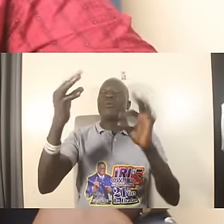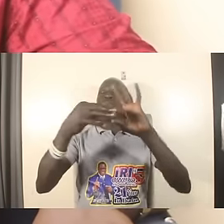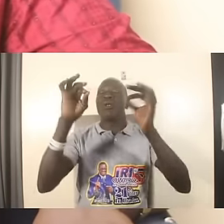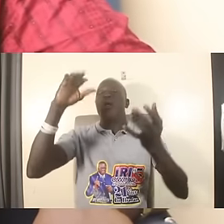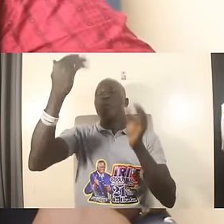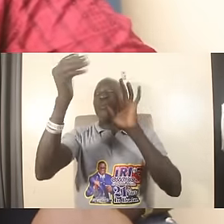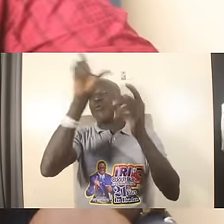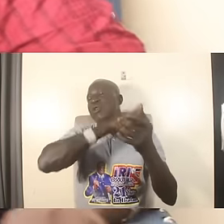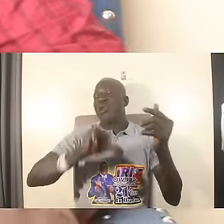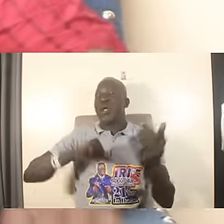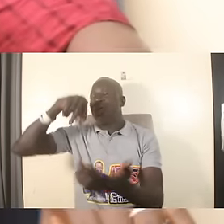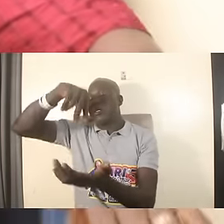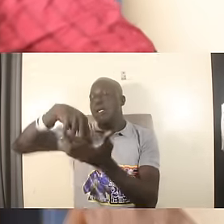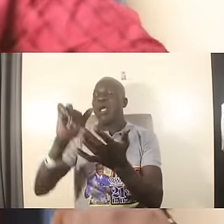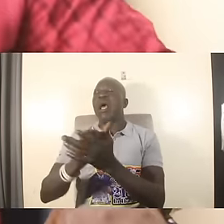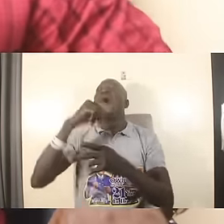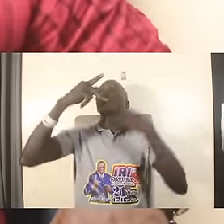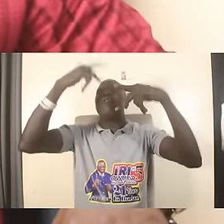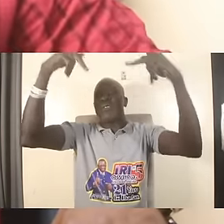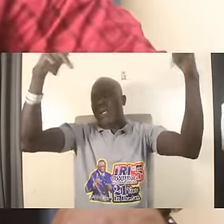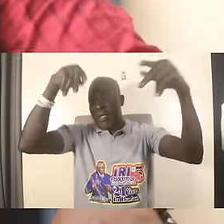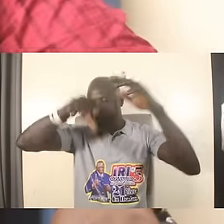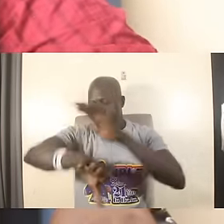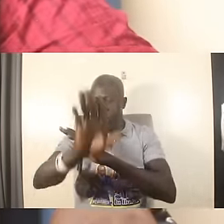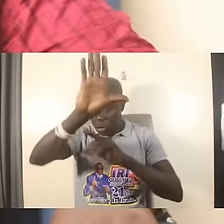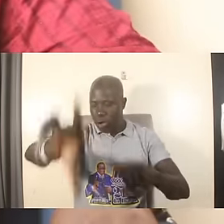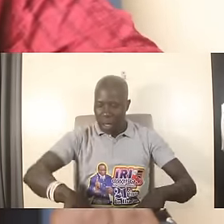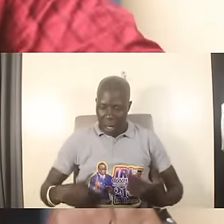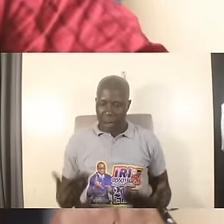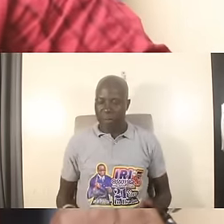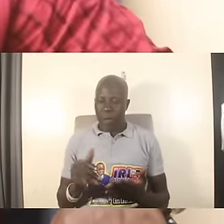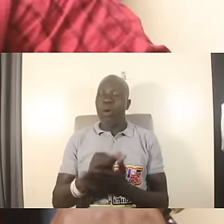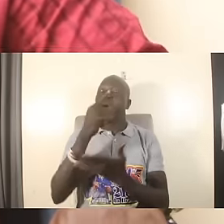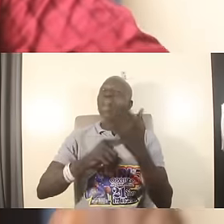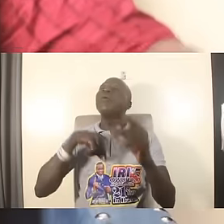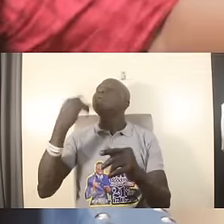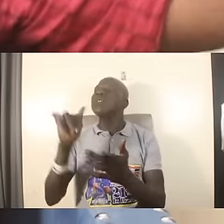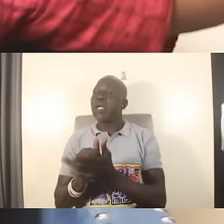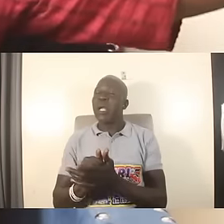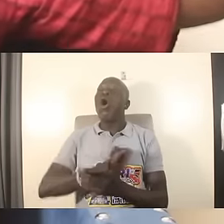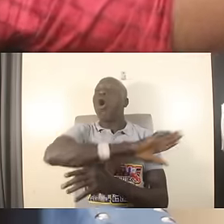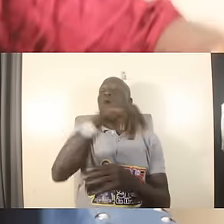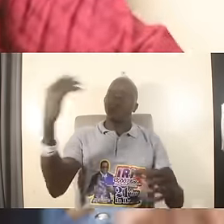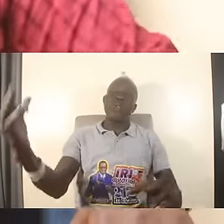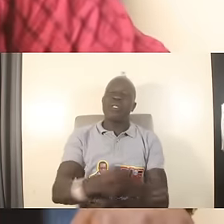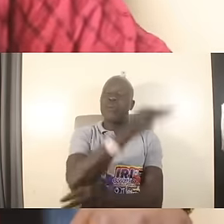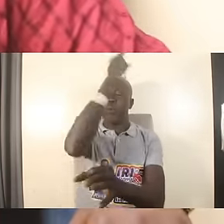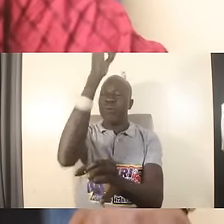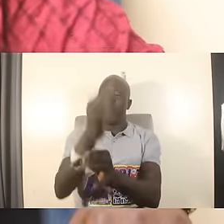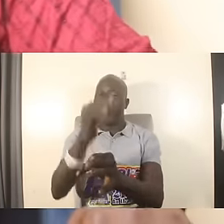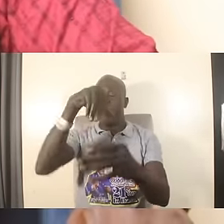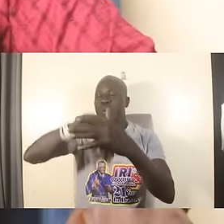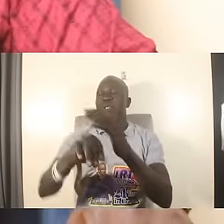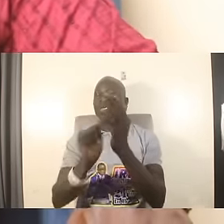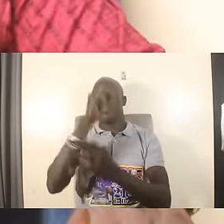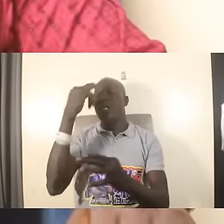Was the Lord the one that was so I prophesied to your life. What I say is this. All your people are faithful in the name